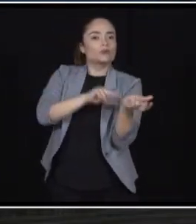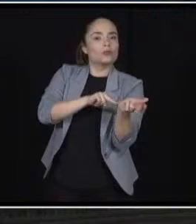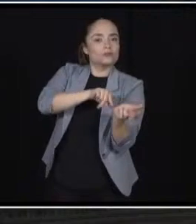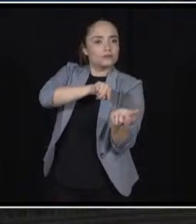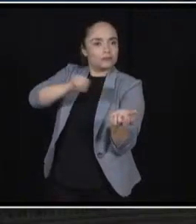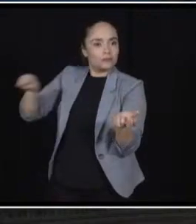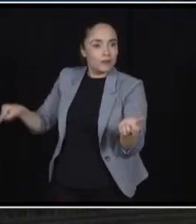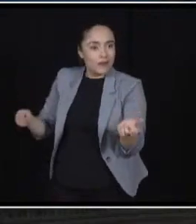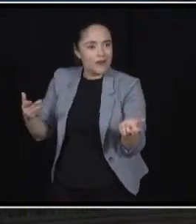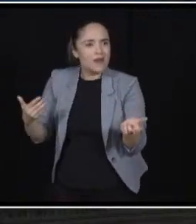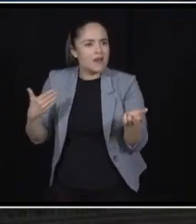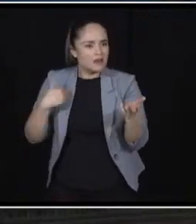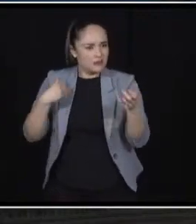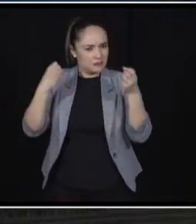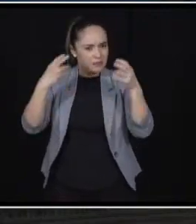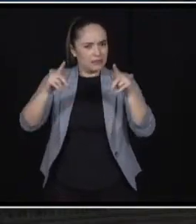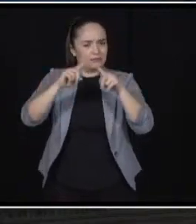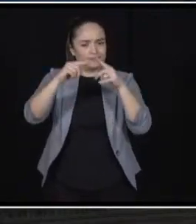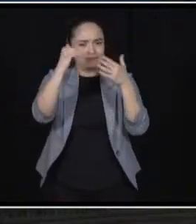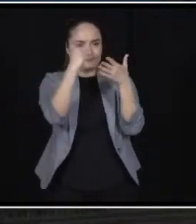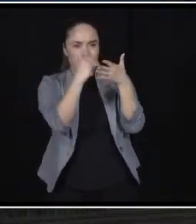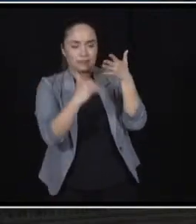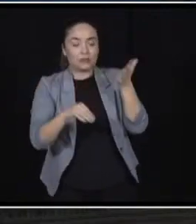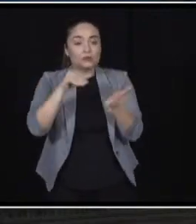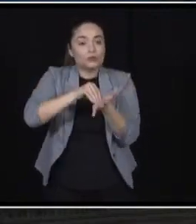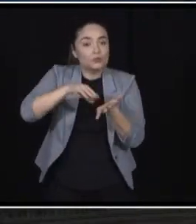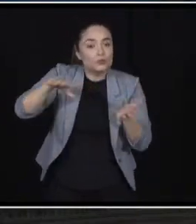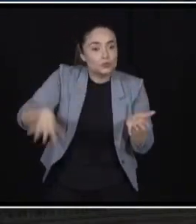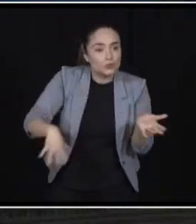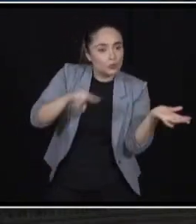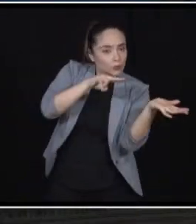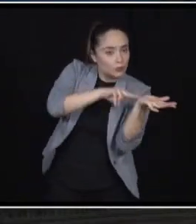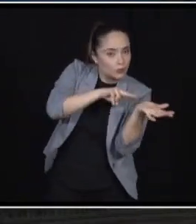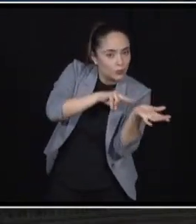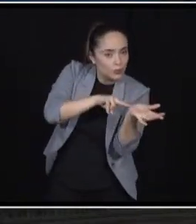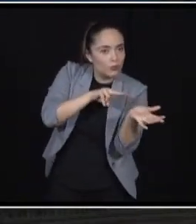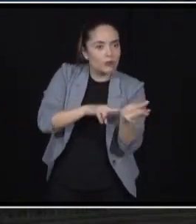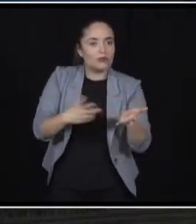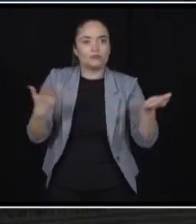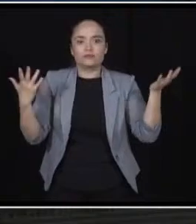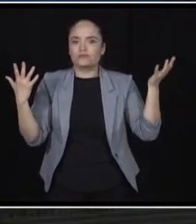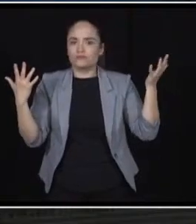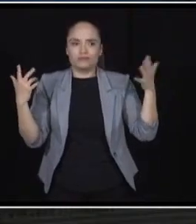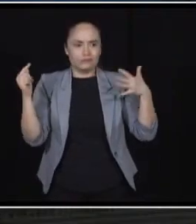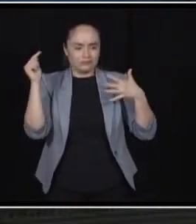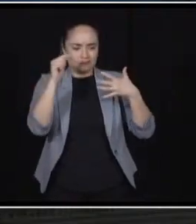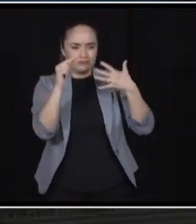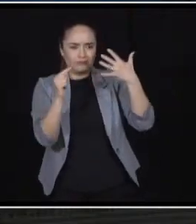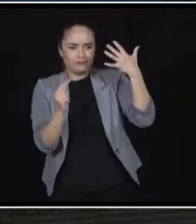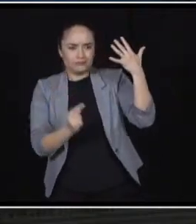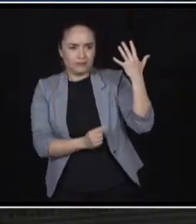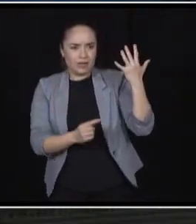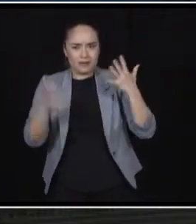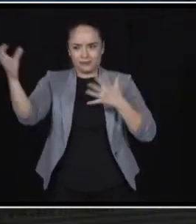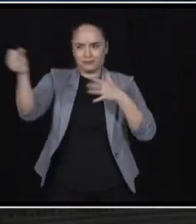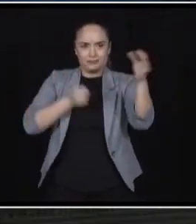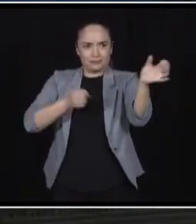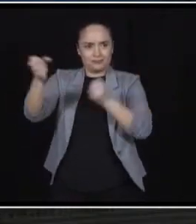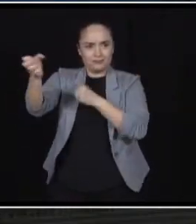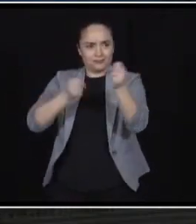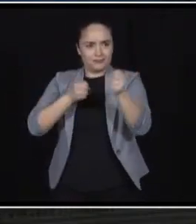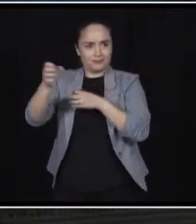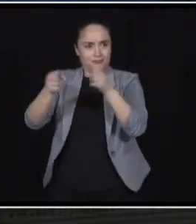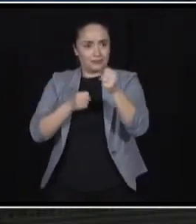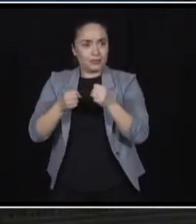experience, which we have already set in motion. There's more people that can come online with that. And we're looking at other nurses,